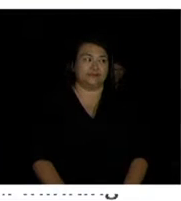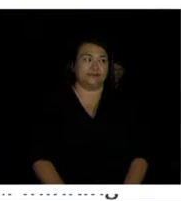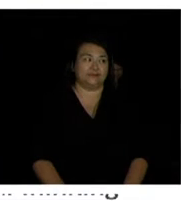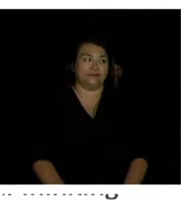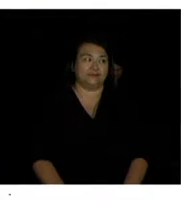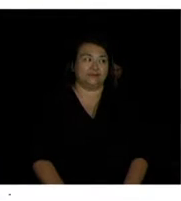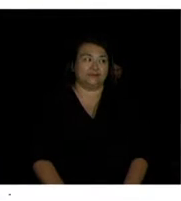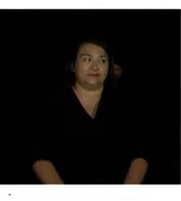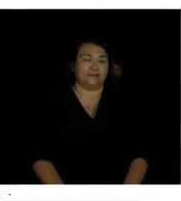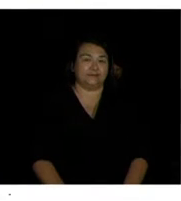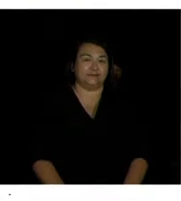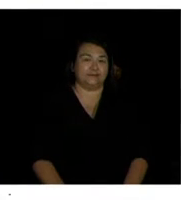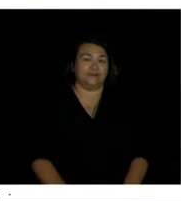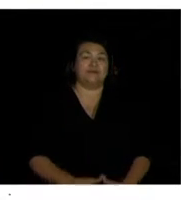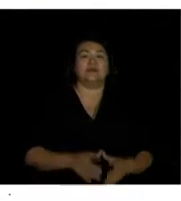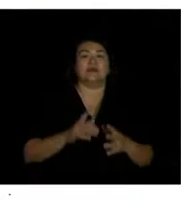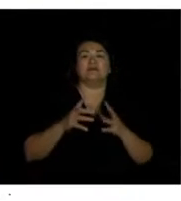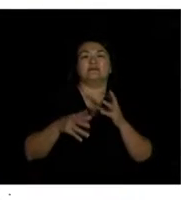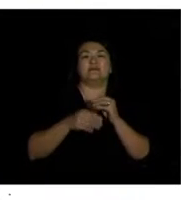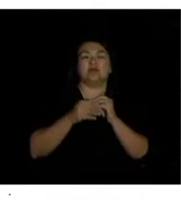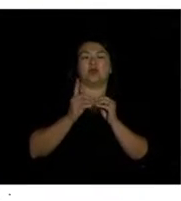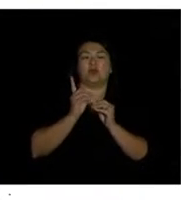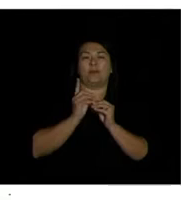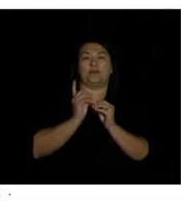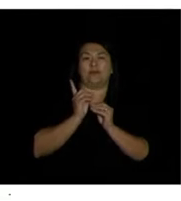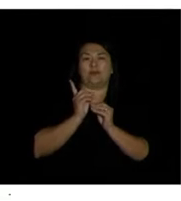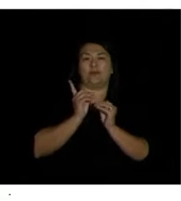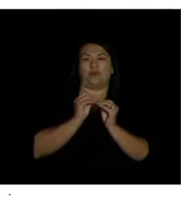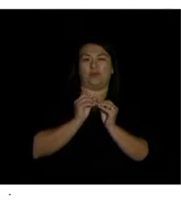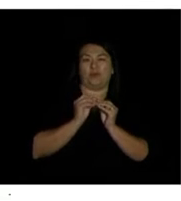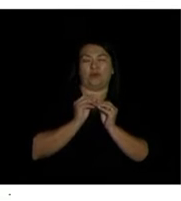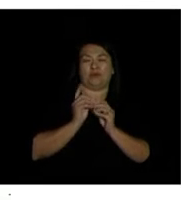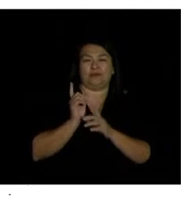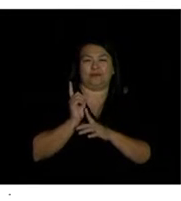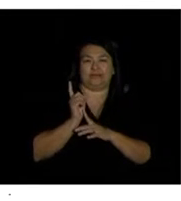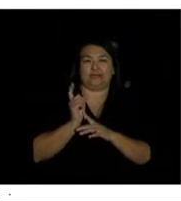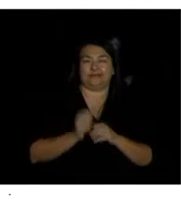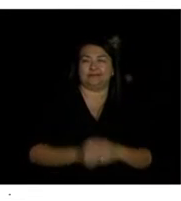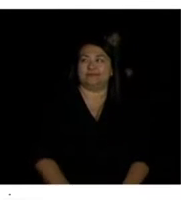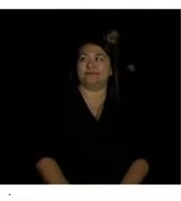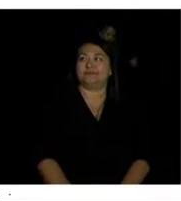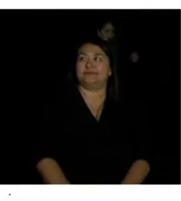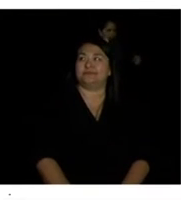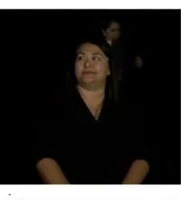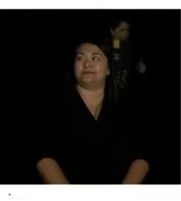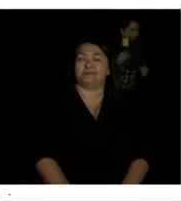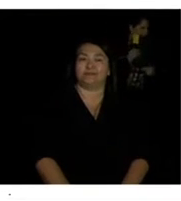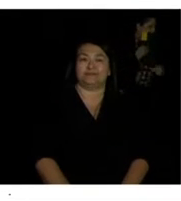We're going to give you about another minute to continue.